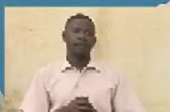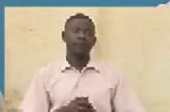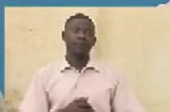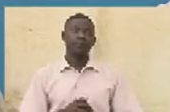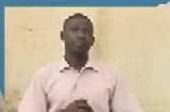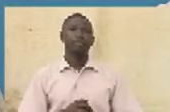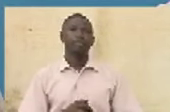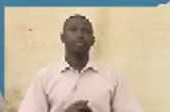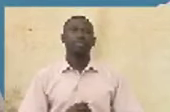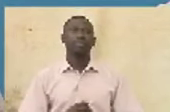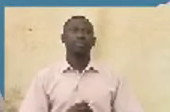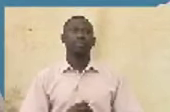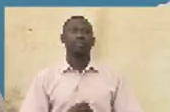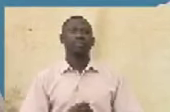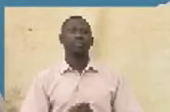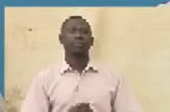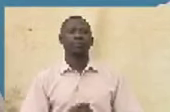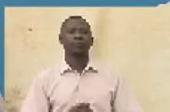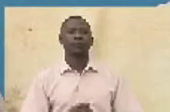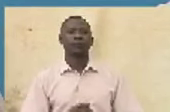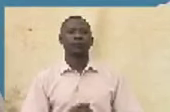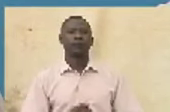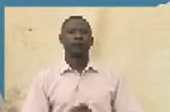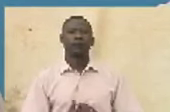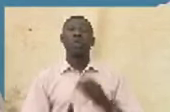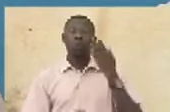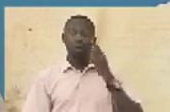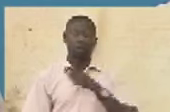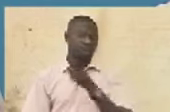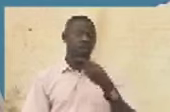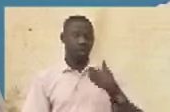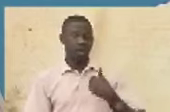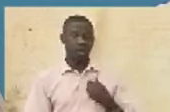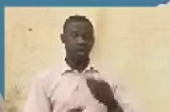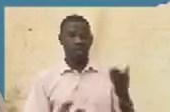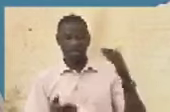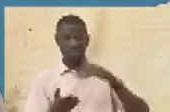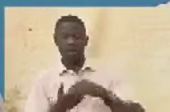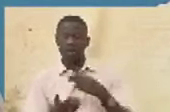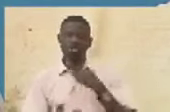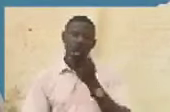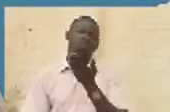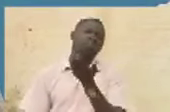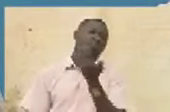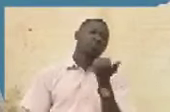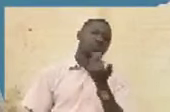Aha. Ibe na ta ko nya ko finti. When they came, they just told me to come out.